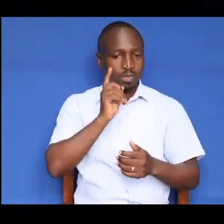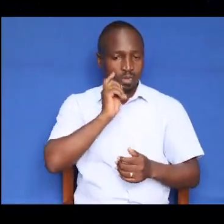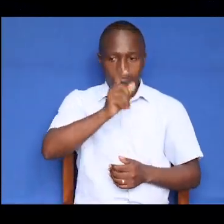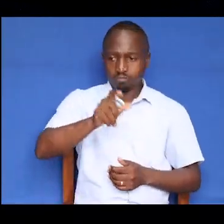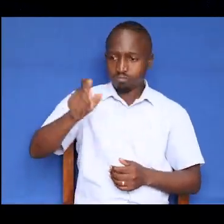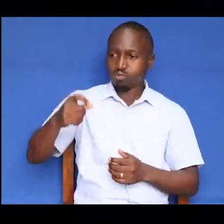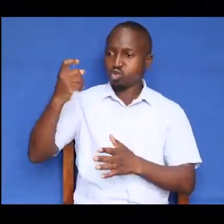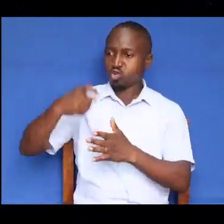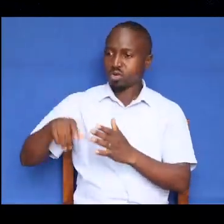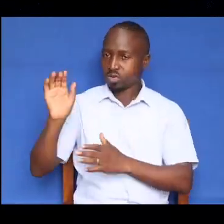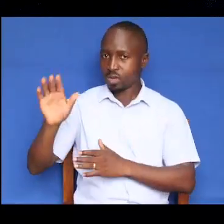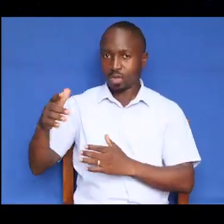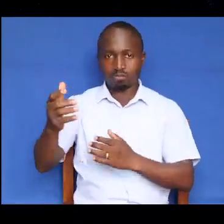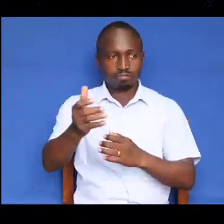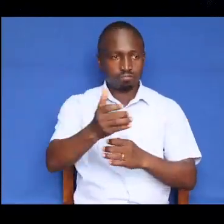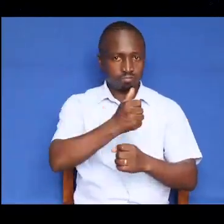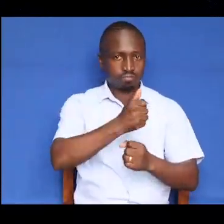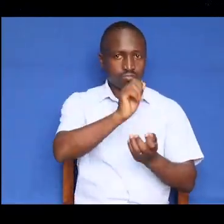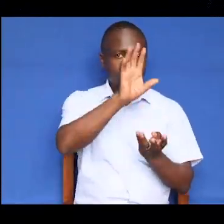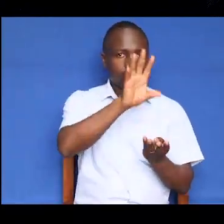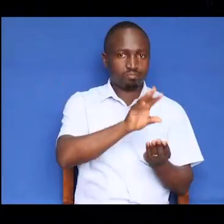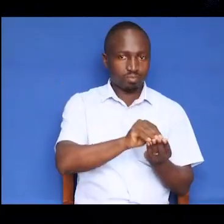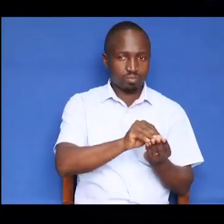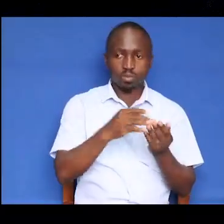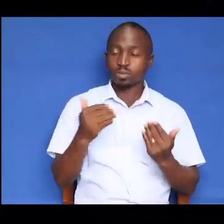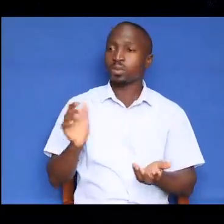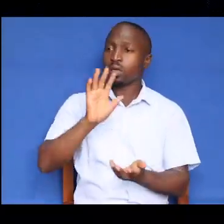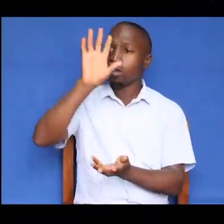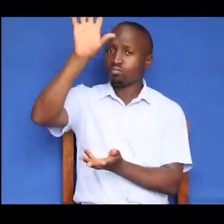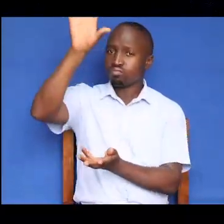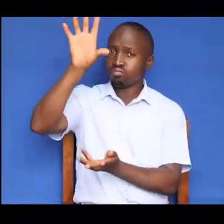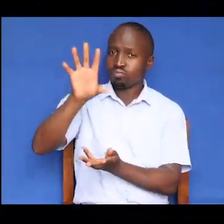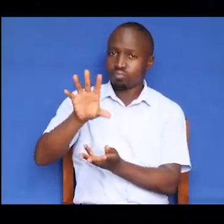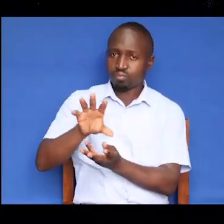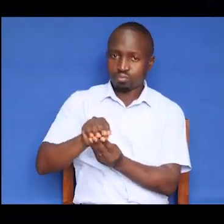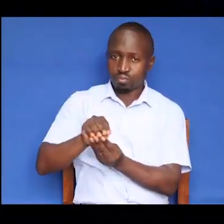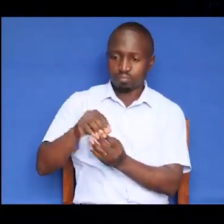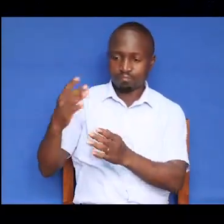tax. So summation of this, we get